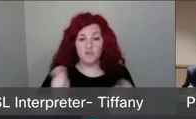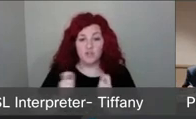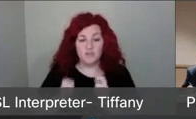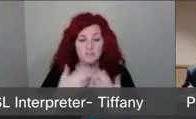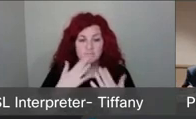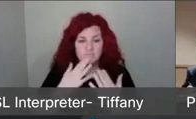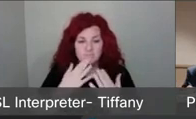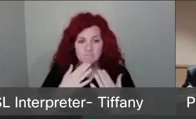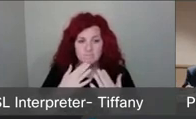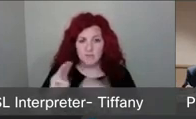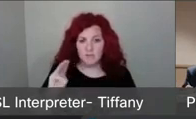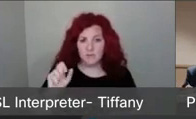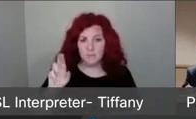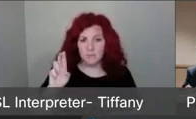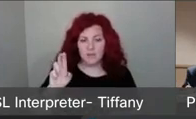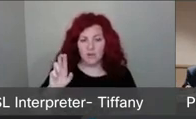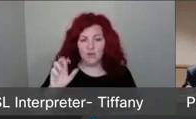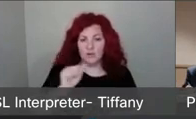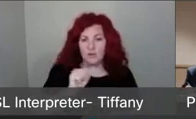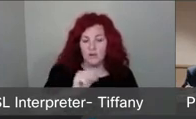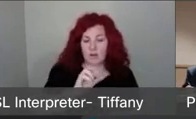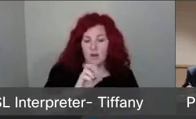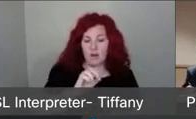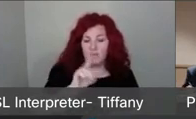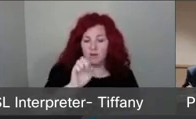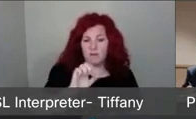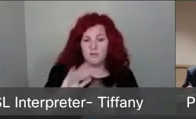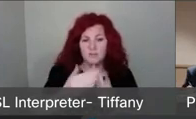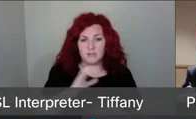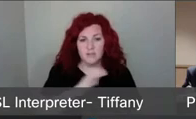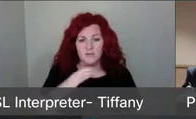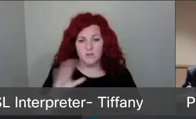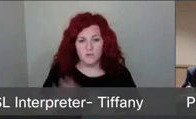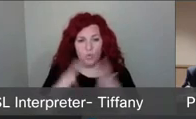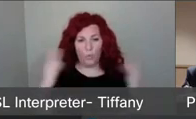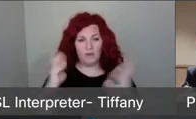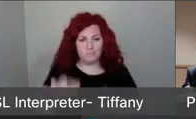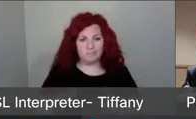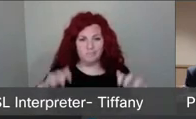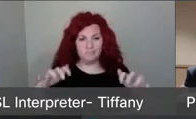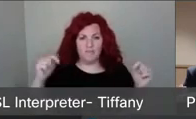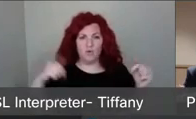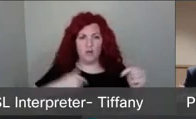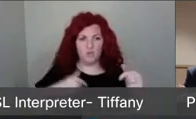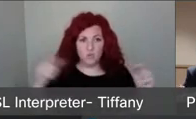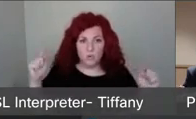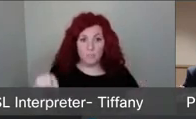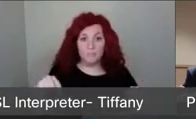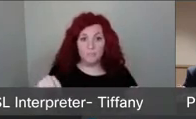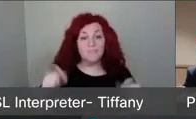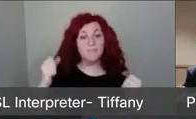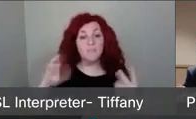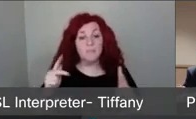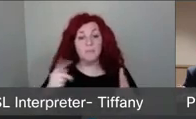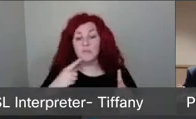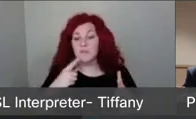that Mayor Ken Wise and Avondale City Council has opened up these chambers for you to be here. As many others have said, the city of